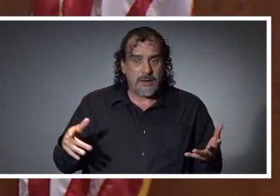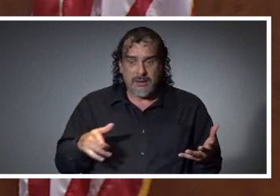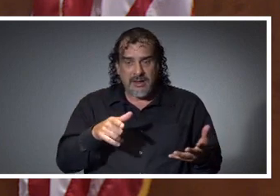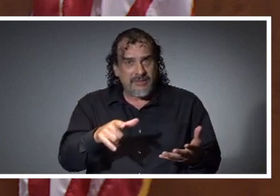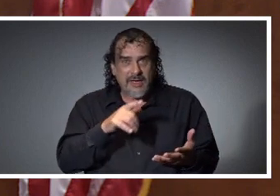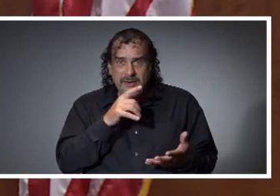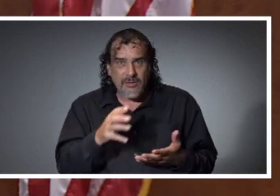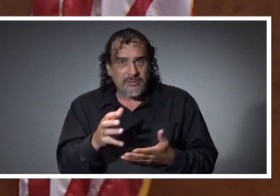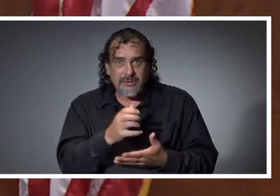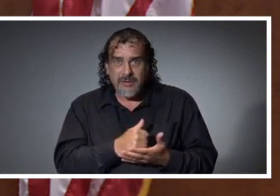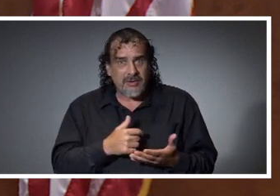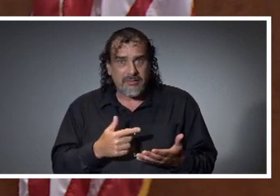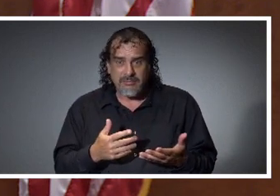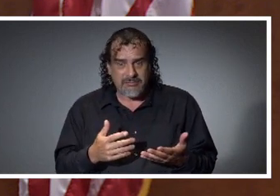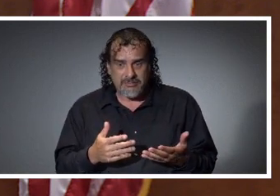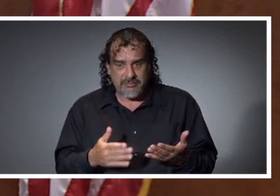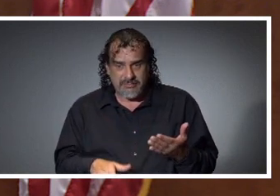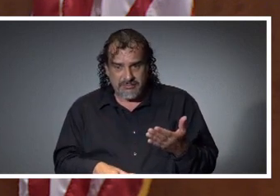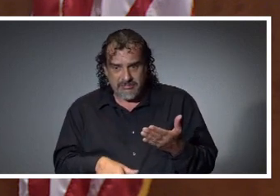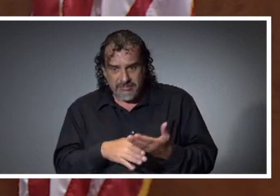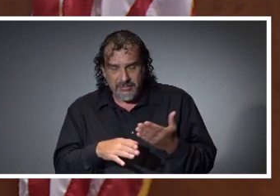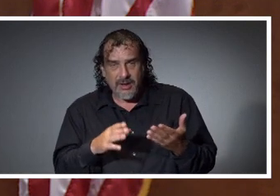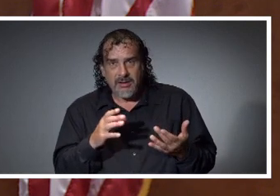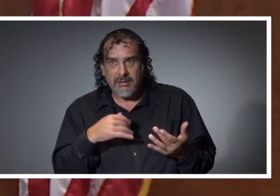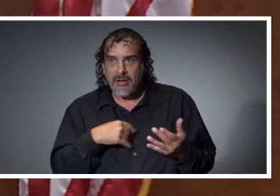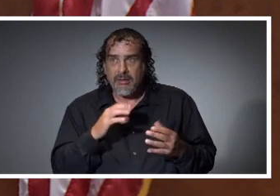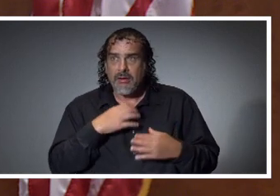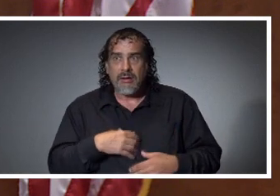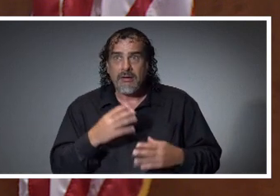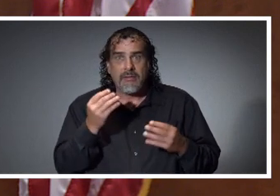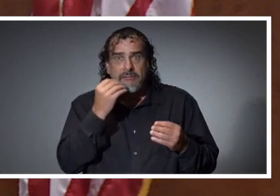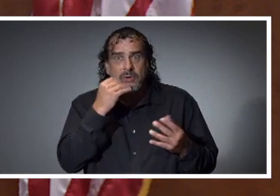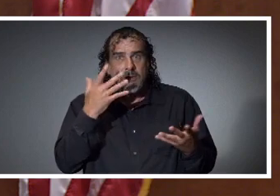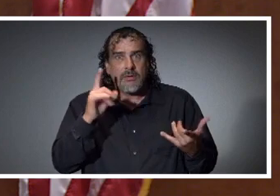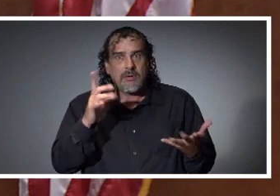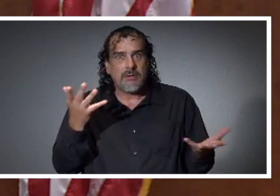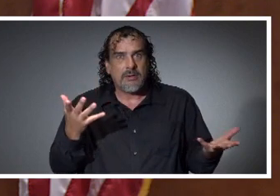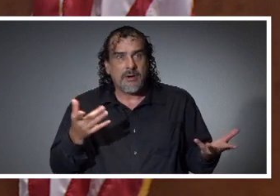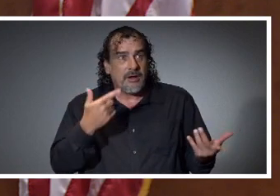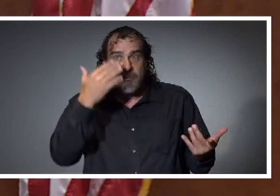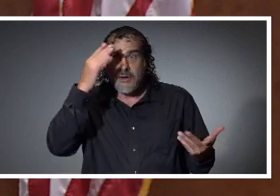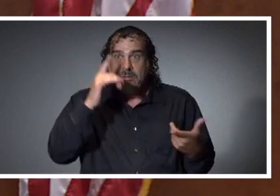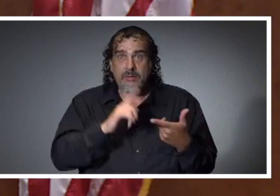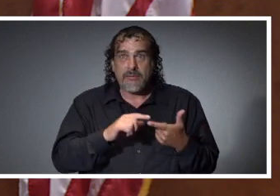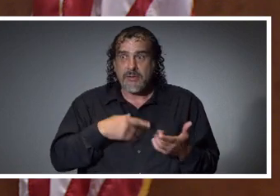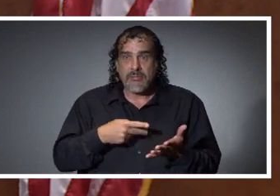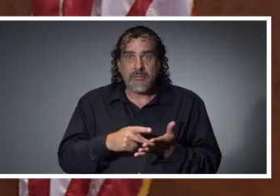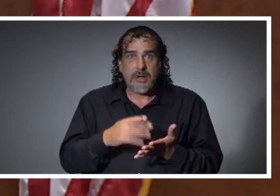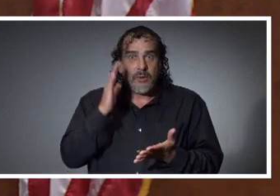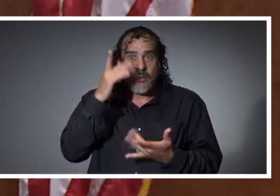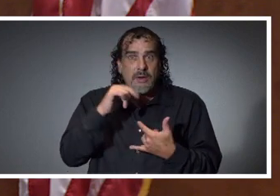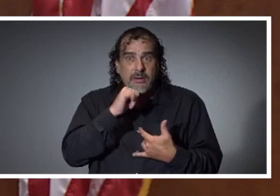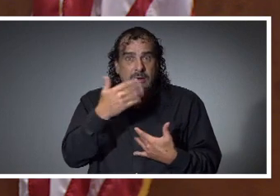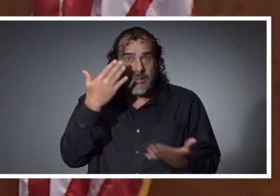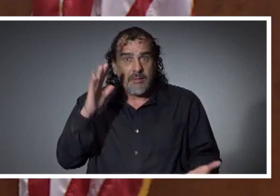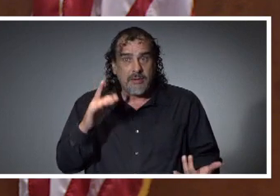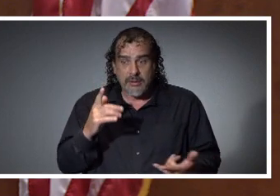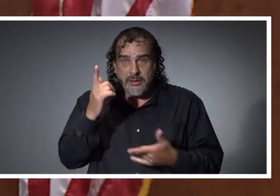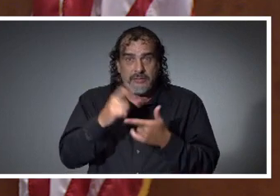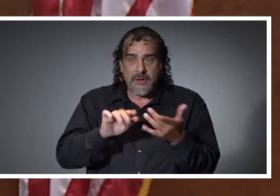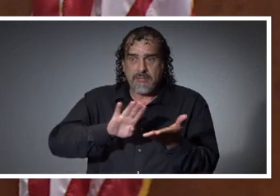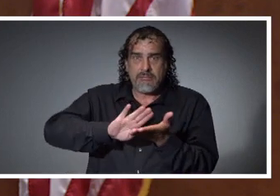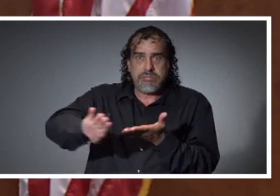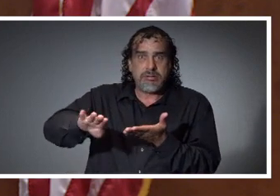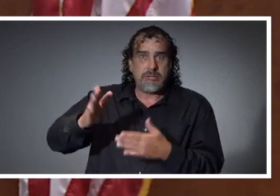deserve to be put through this fight. They don't know necessarily where their next paycheck's going to come from. Some of them got furloughed